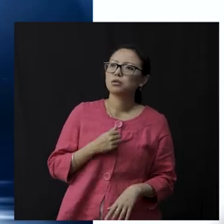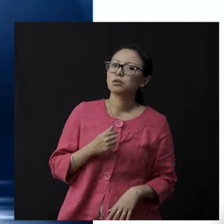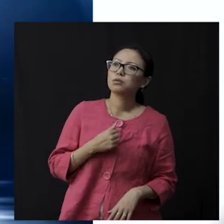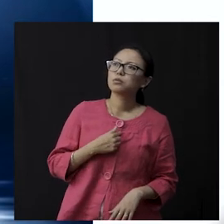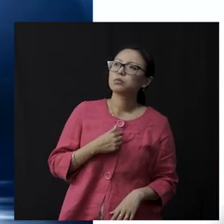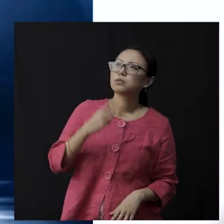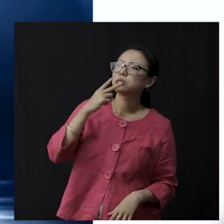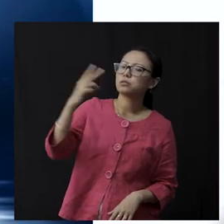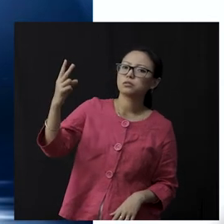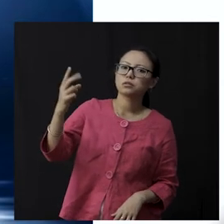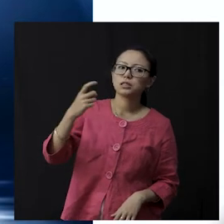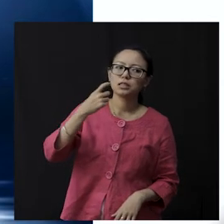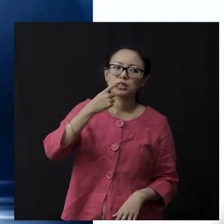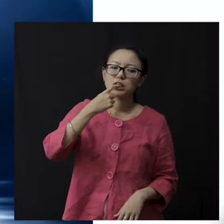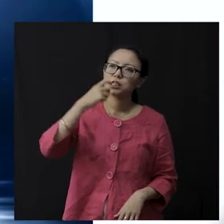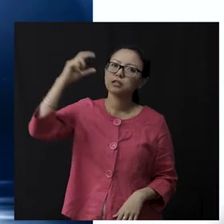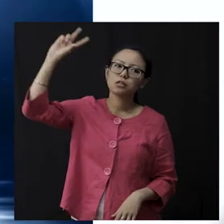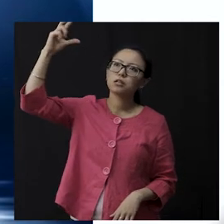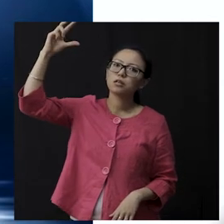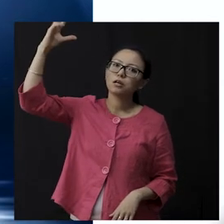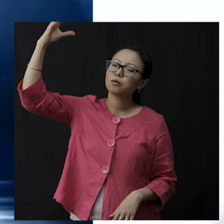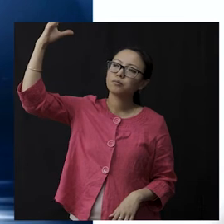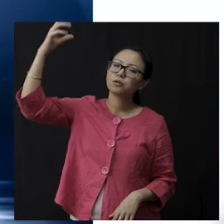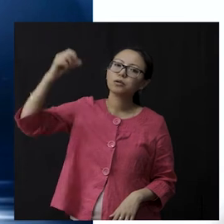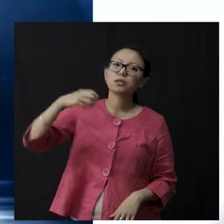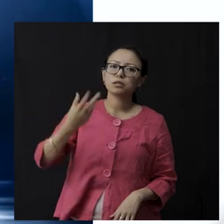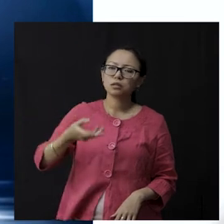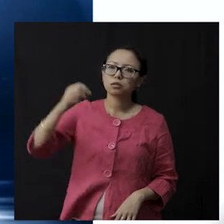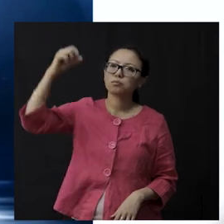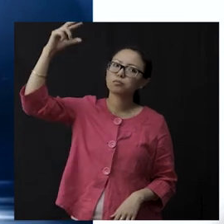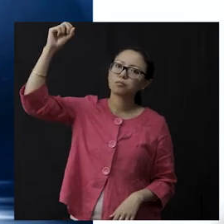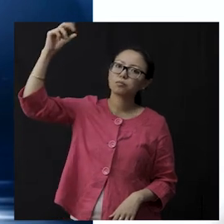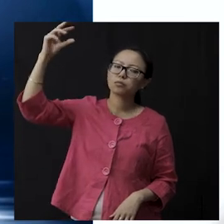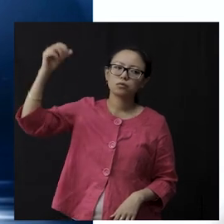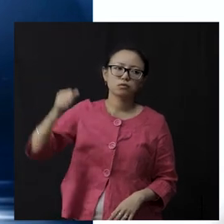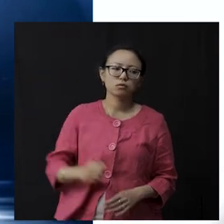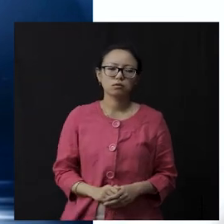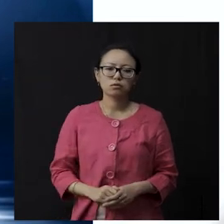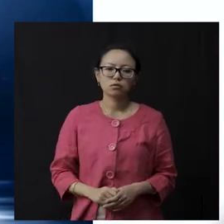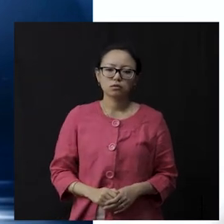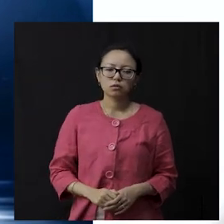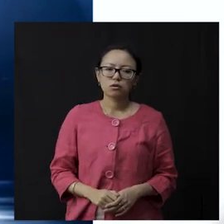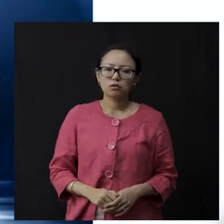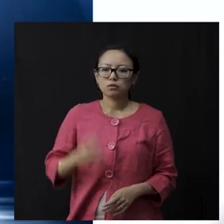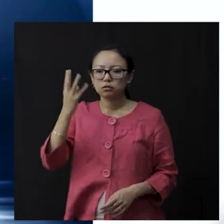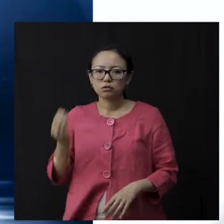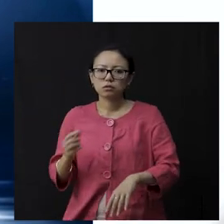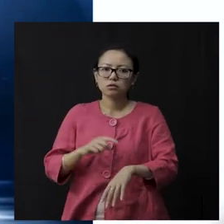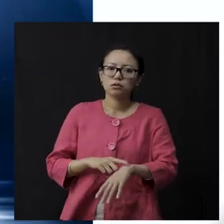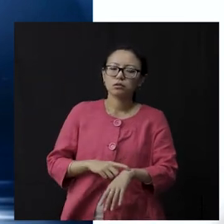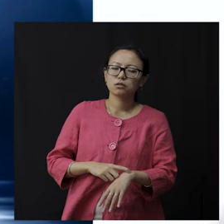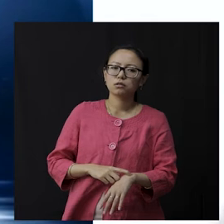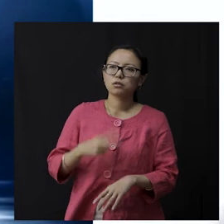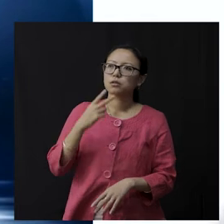the stars in the sky. Once more, children, at night, what do we see? At night, we